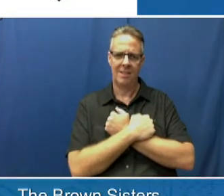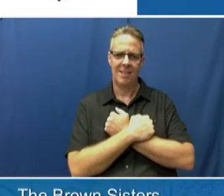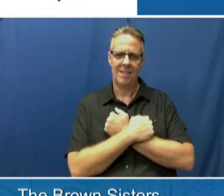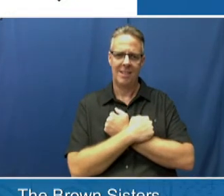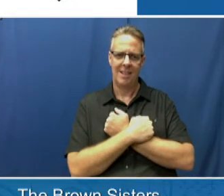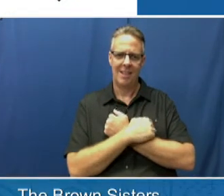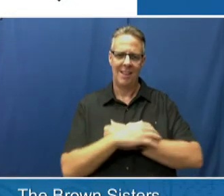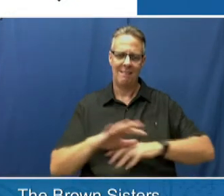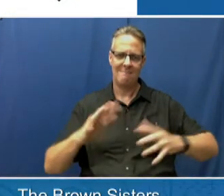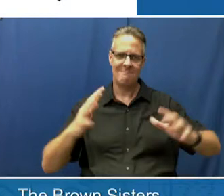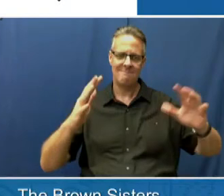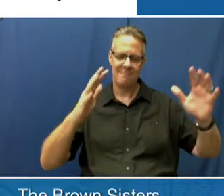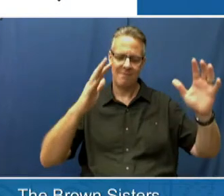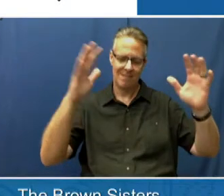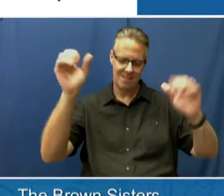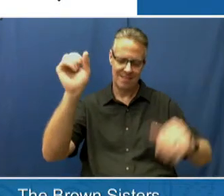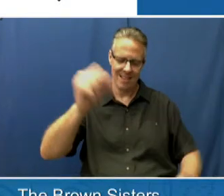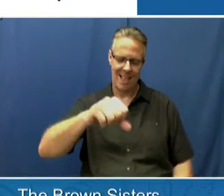love. Yay,